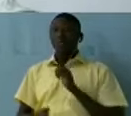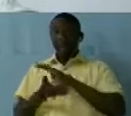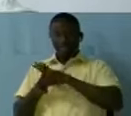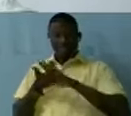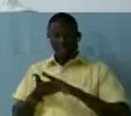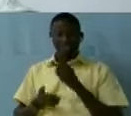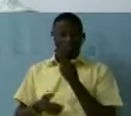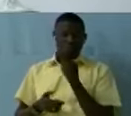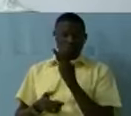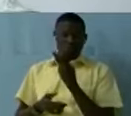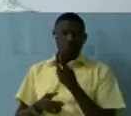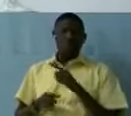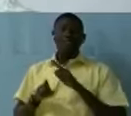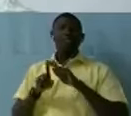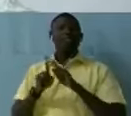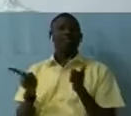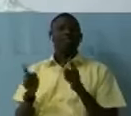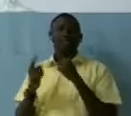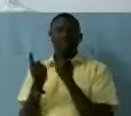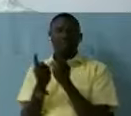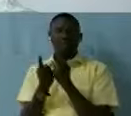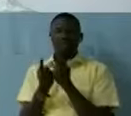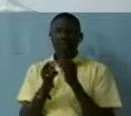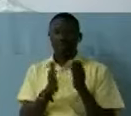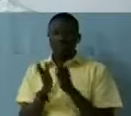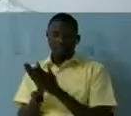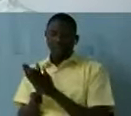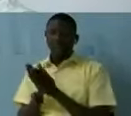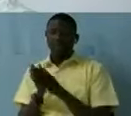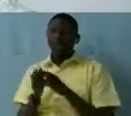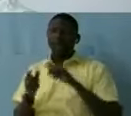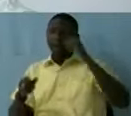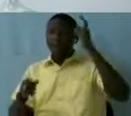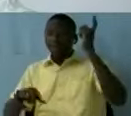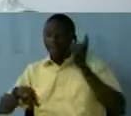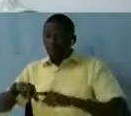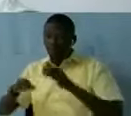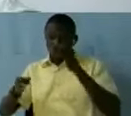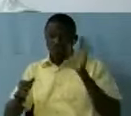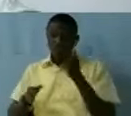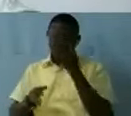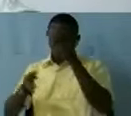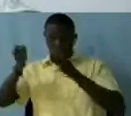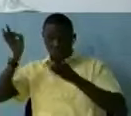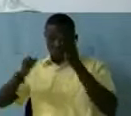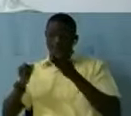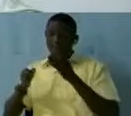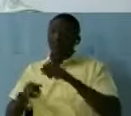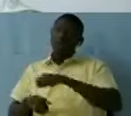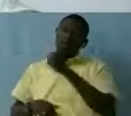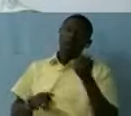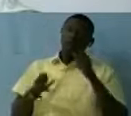things. The case that they are being prosecuted for and other cases that are not being prosecuted.